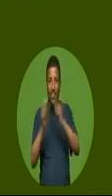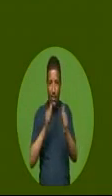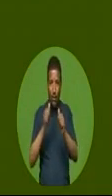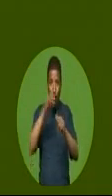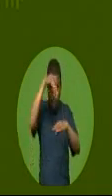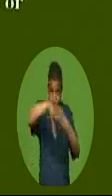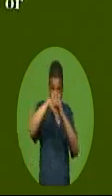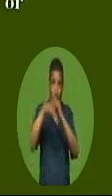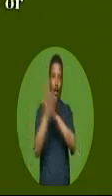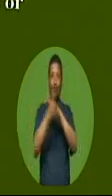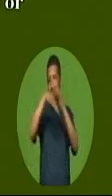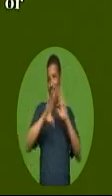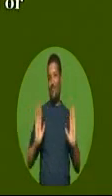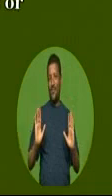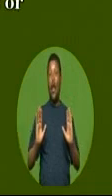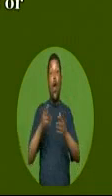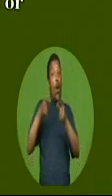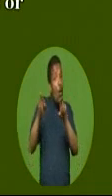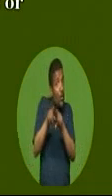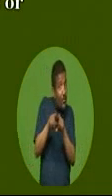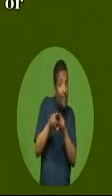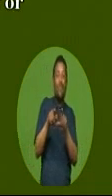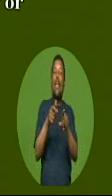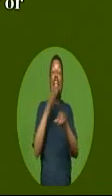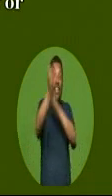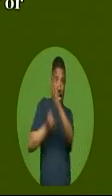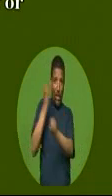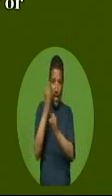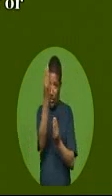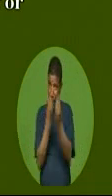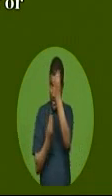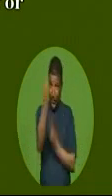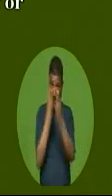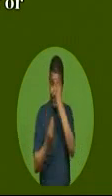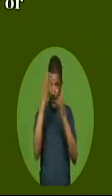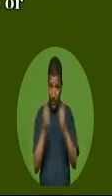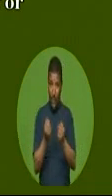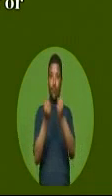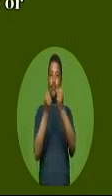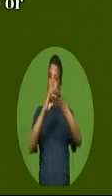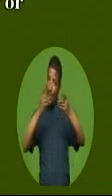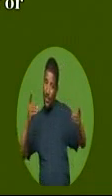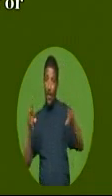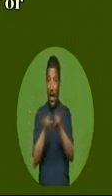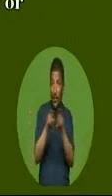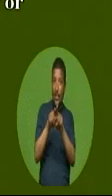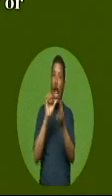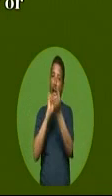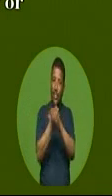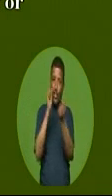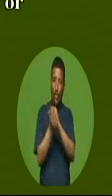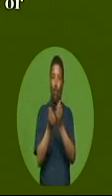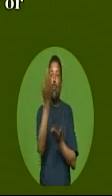national boundary, whereas international trade can be defined as the exchange